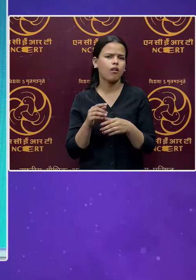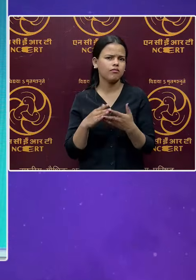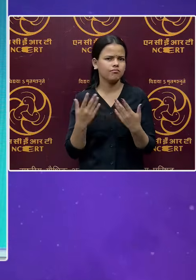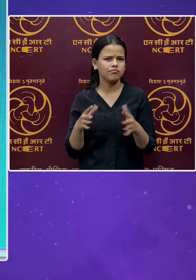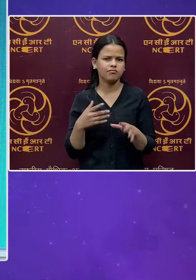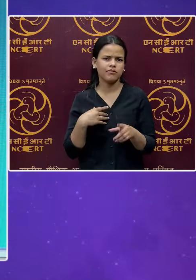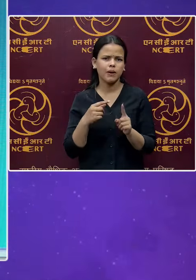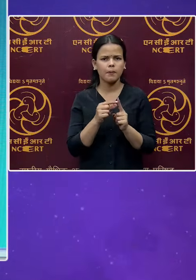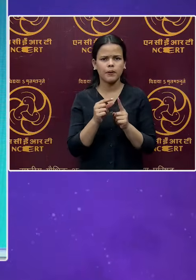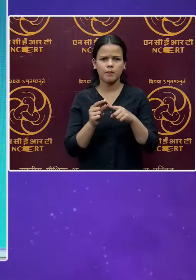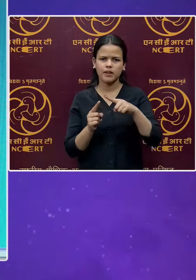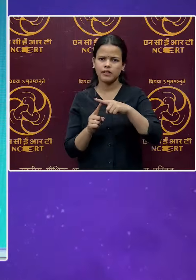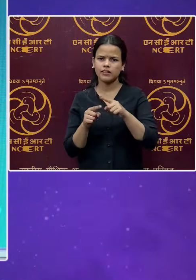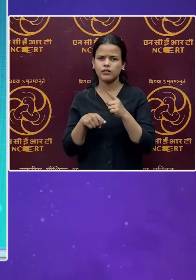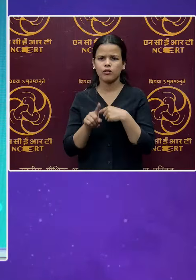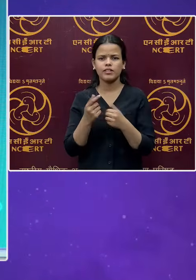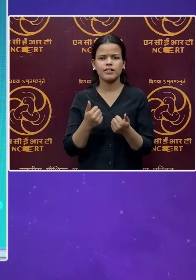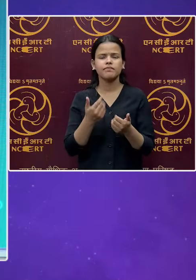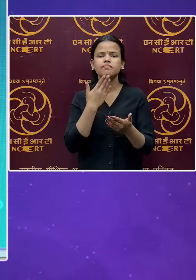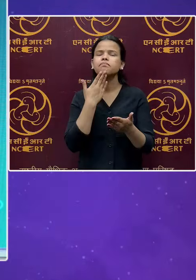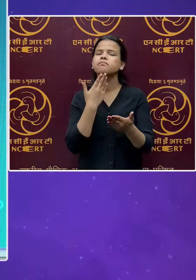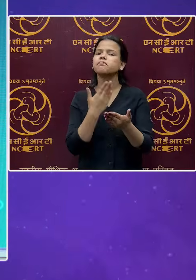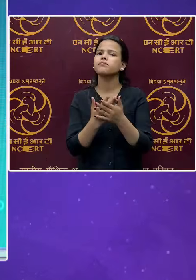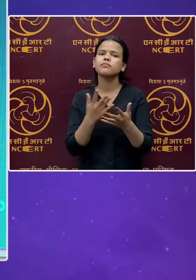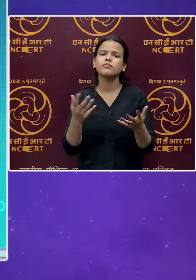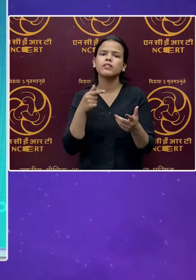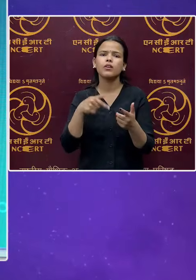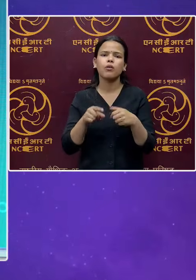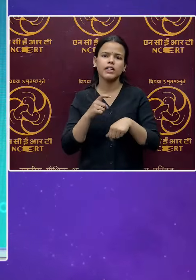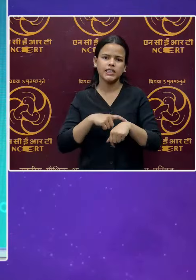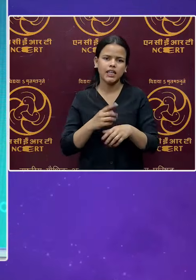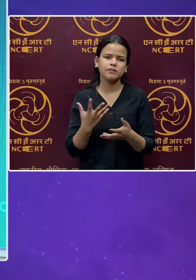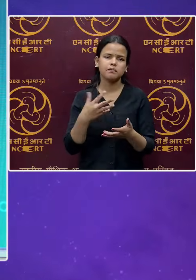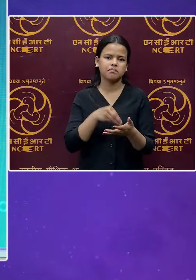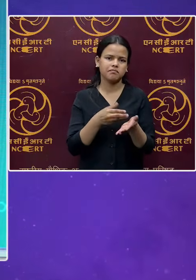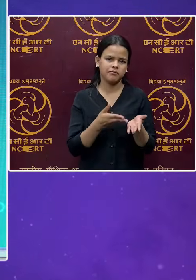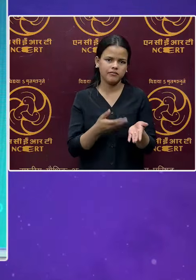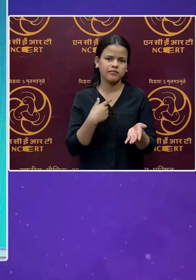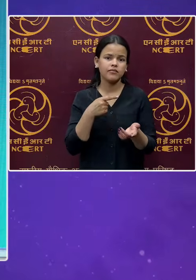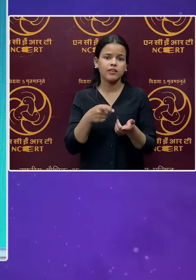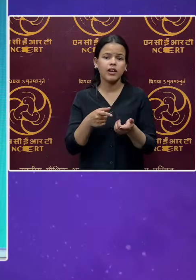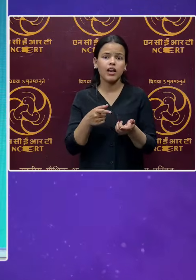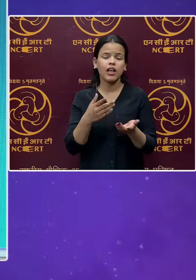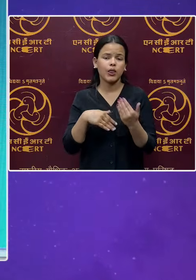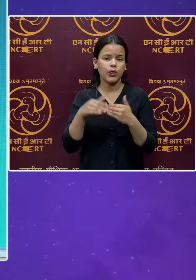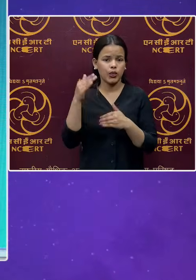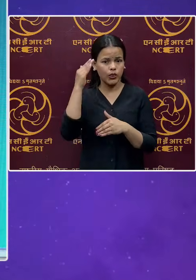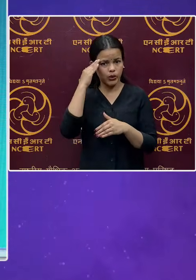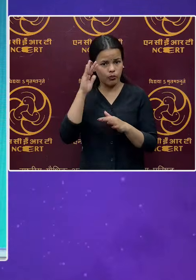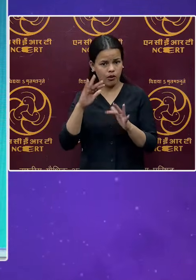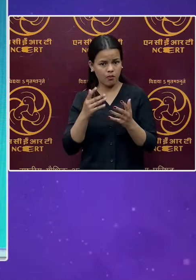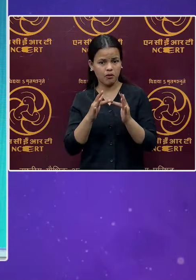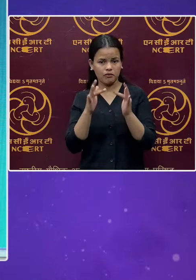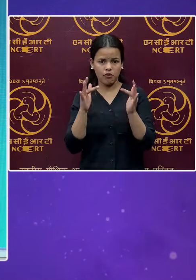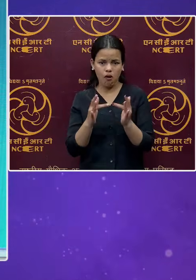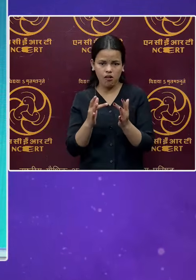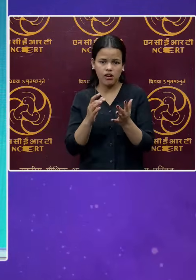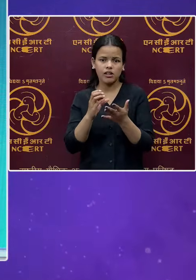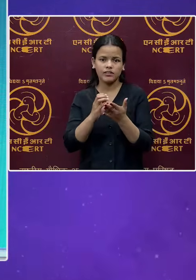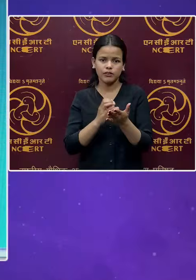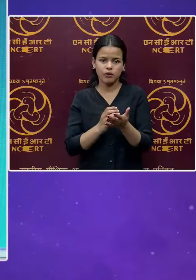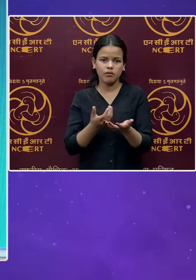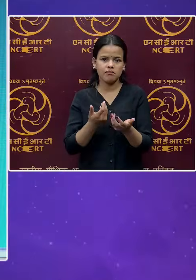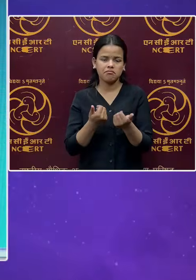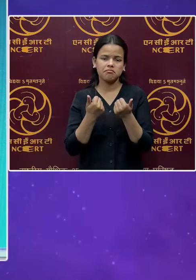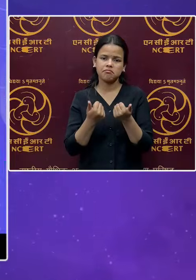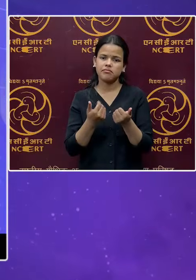in your presentation itself. Thank you so much, sir, for your time and contribution, and for letting us know about these online platforms and the unique